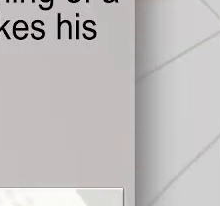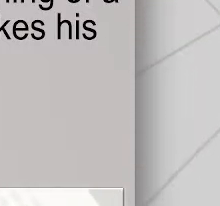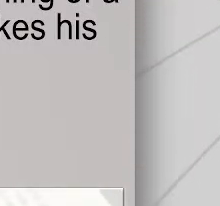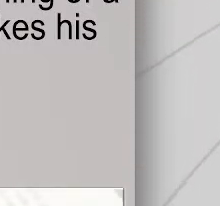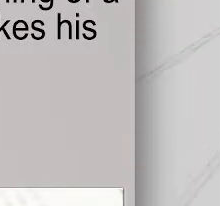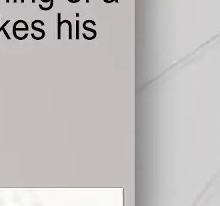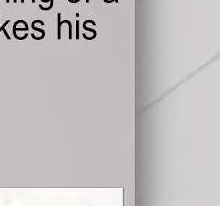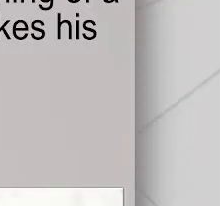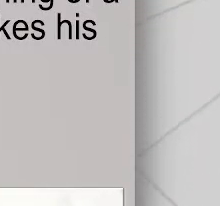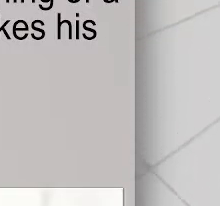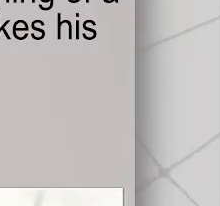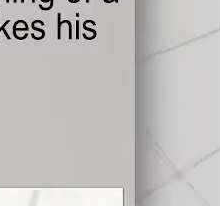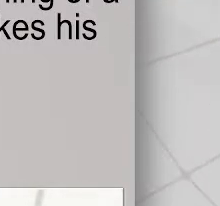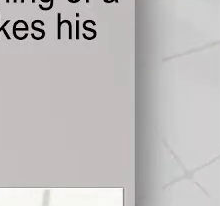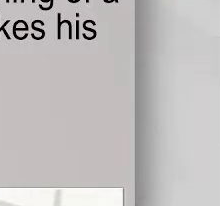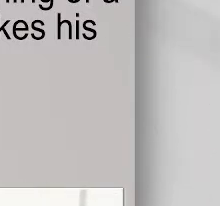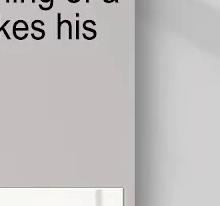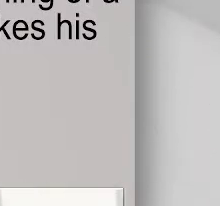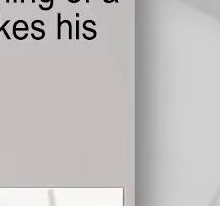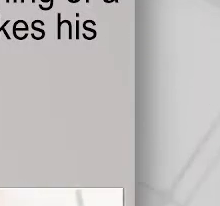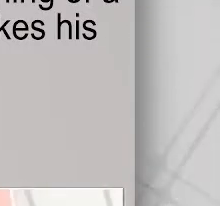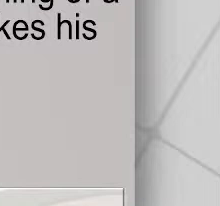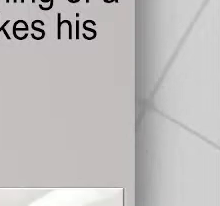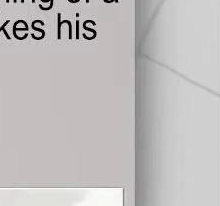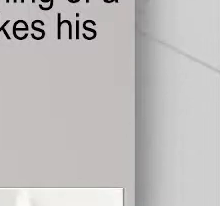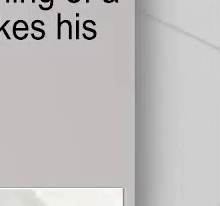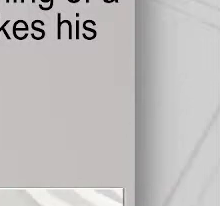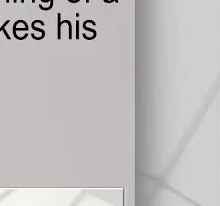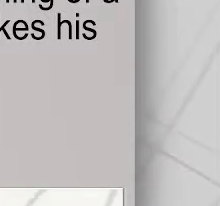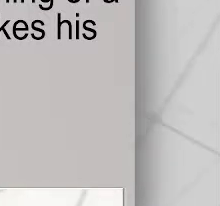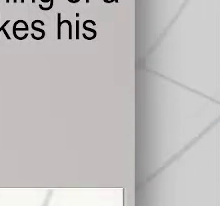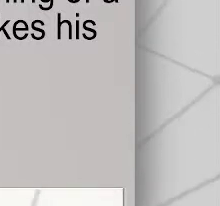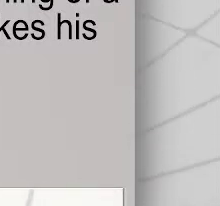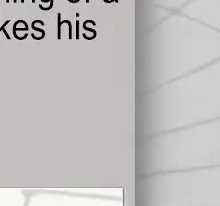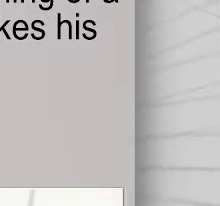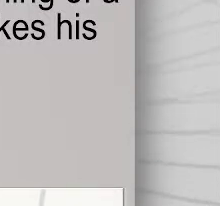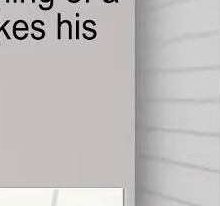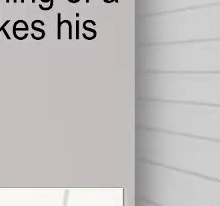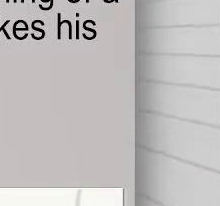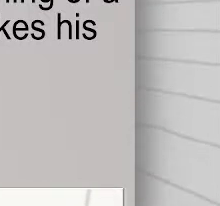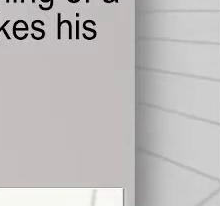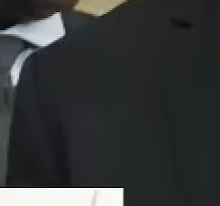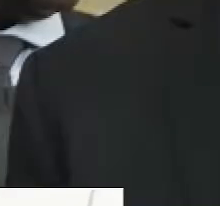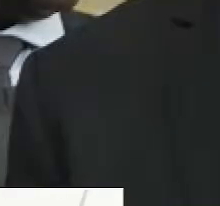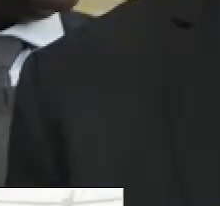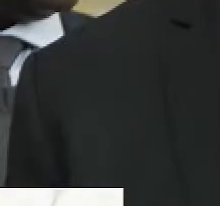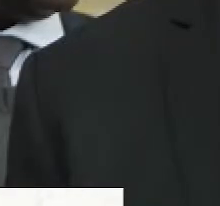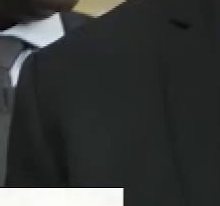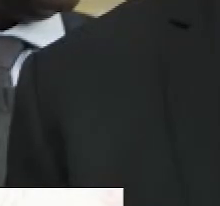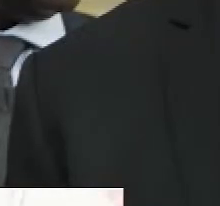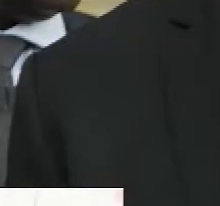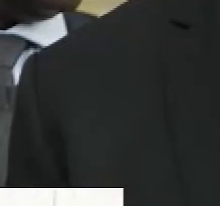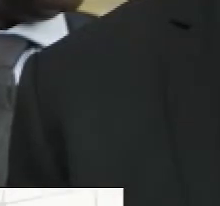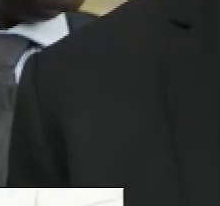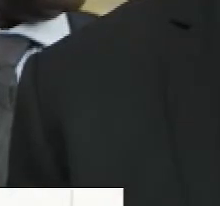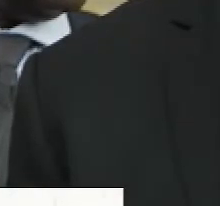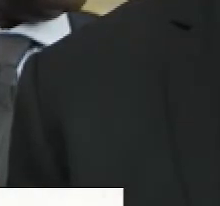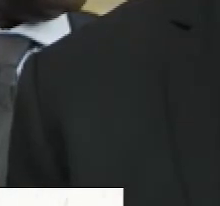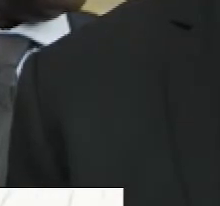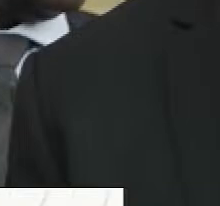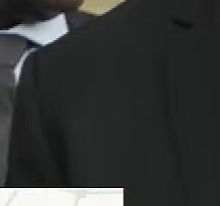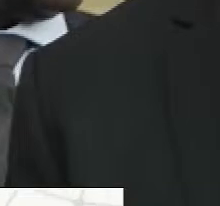after an exemplary spell at the bar, with his powerful intellect making him a trusted judicial voice. Justice Majanja was